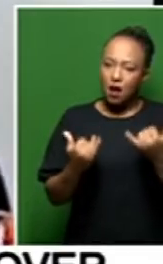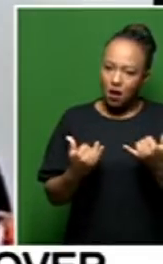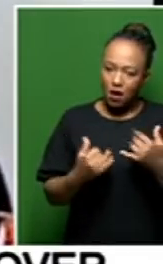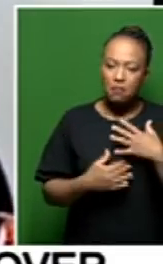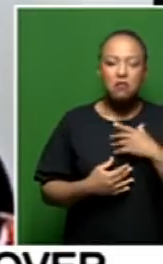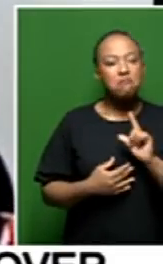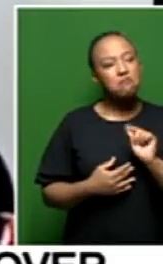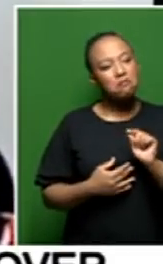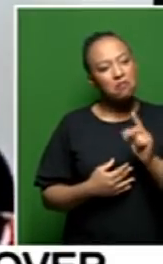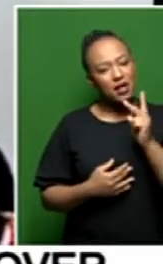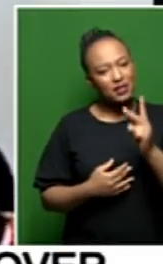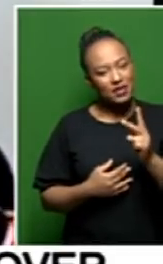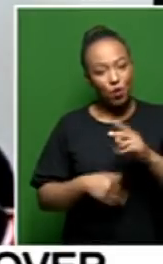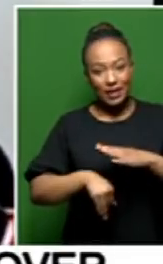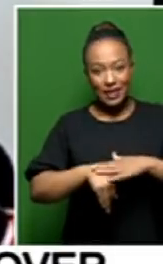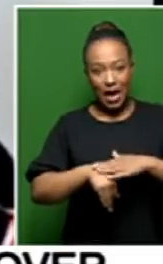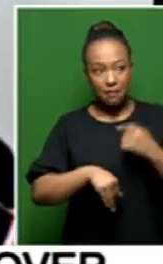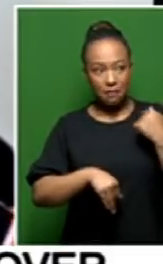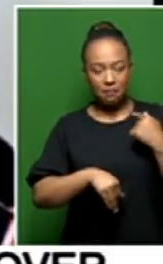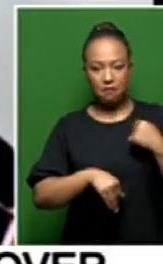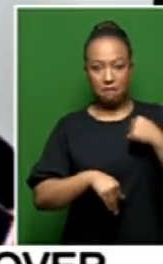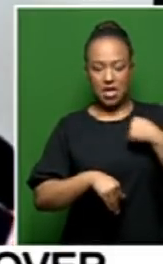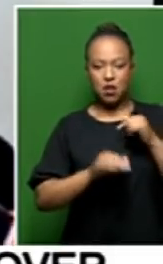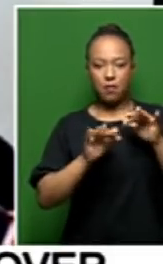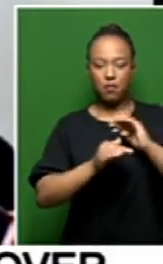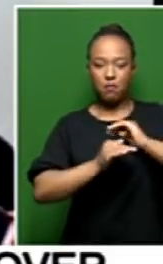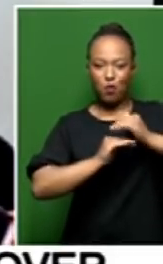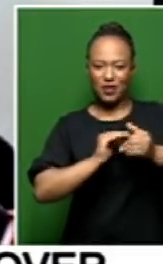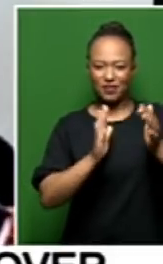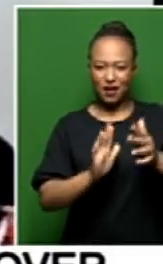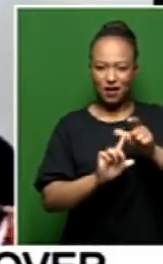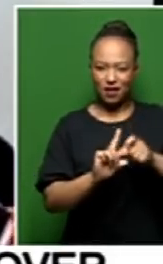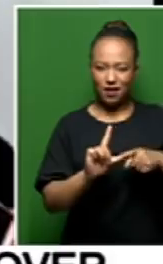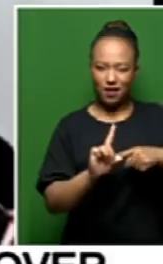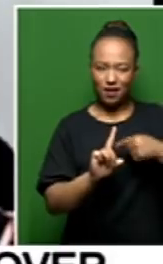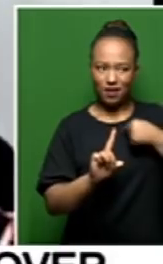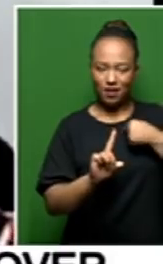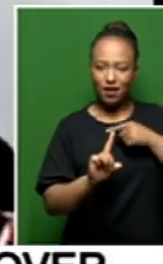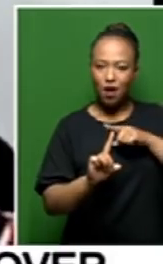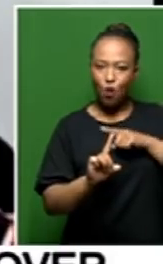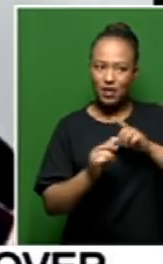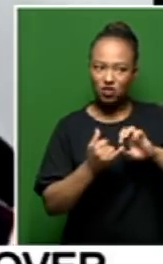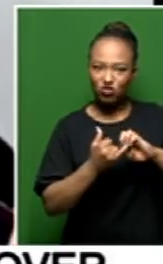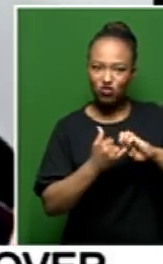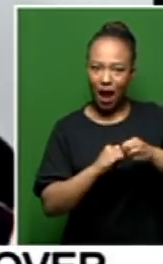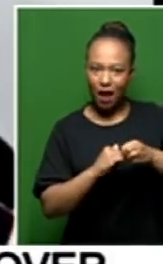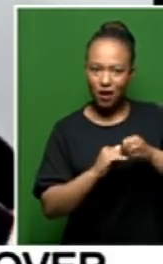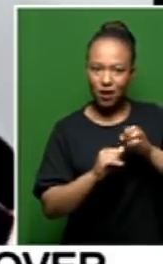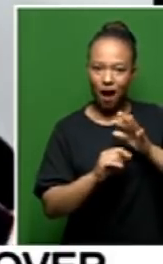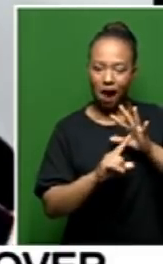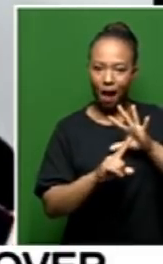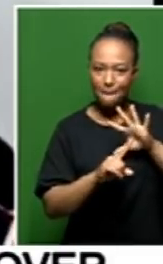of things that happened during my term that were a dance between an attempt to capture me